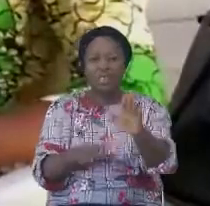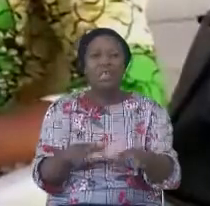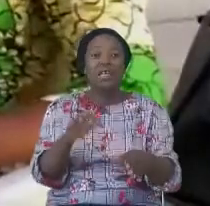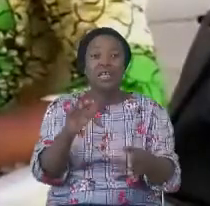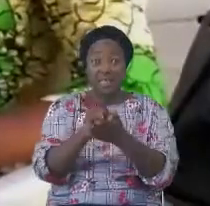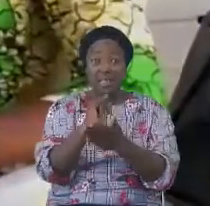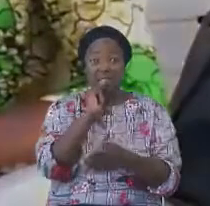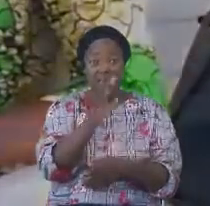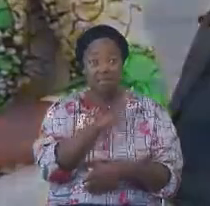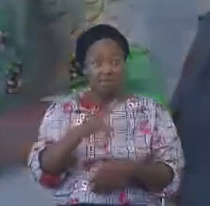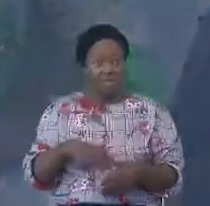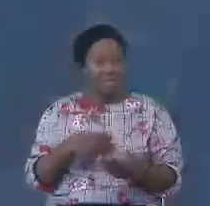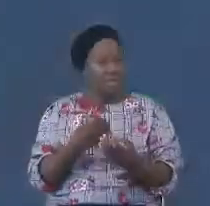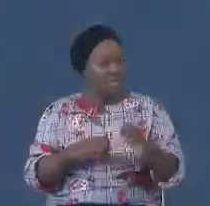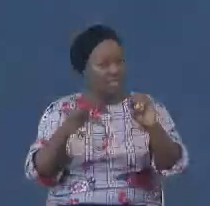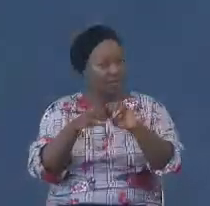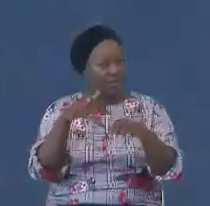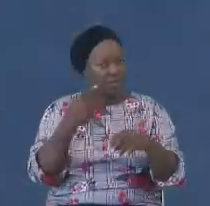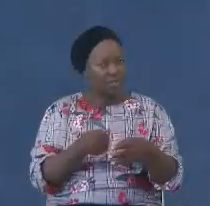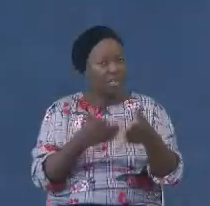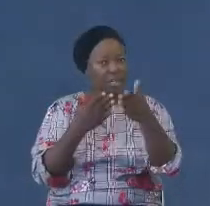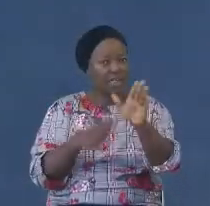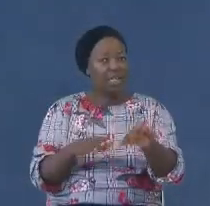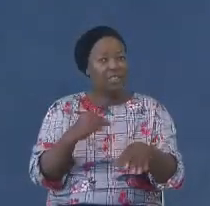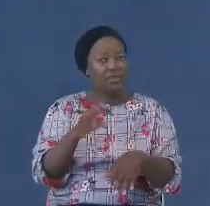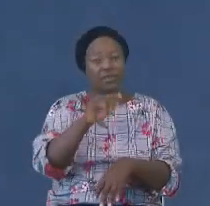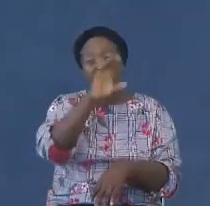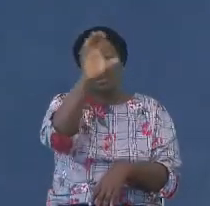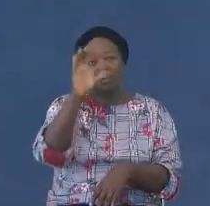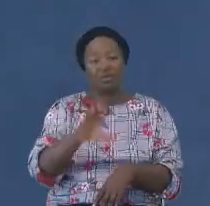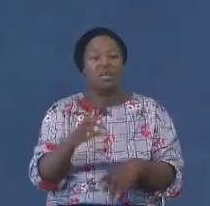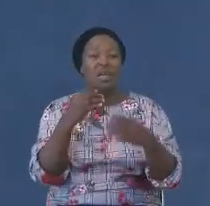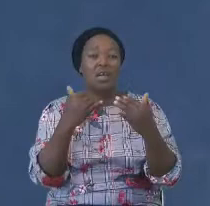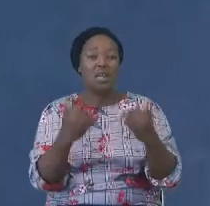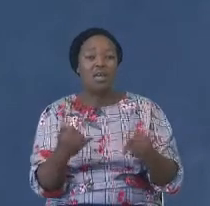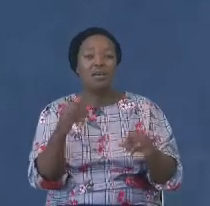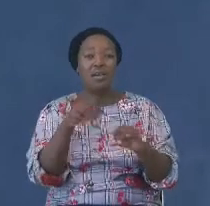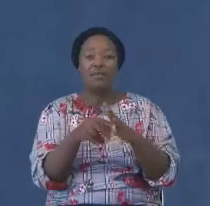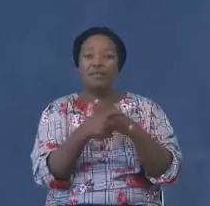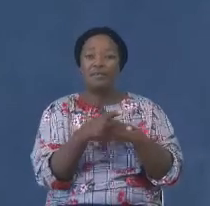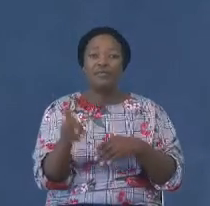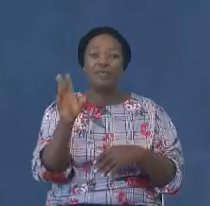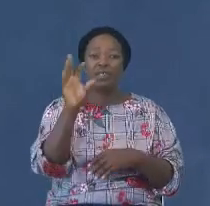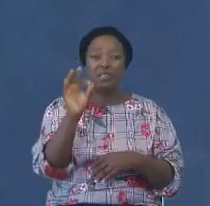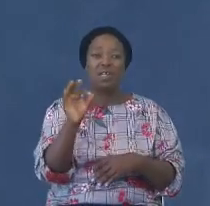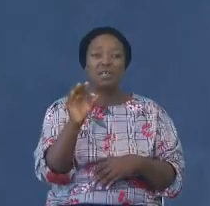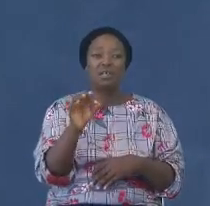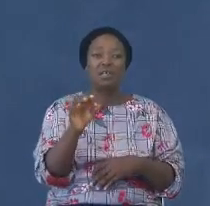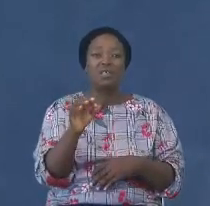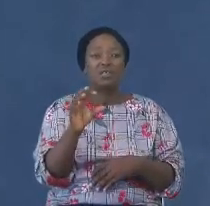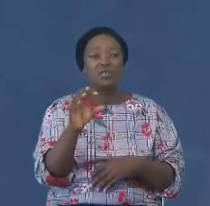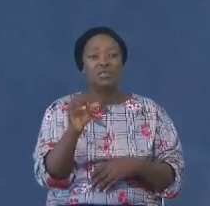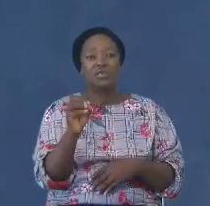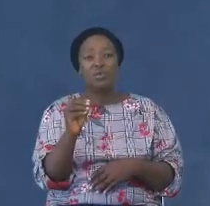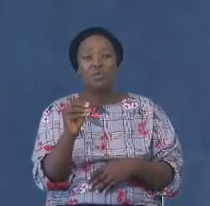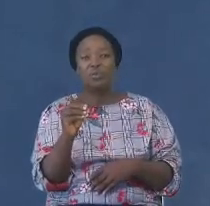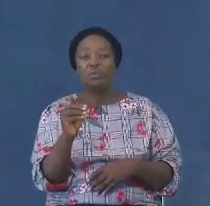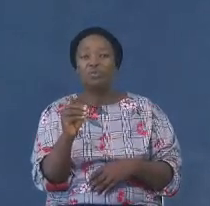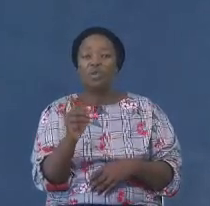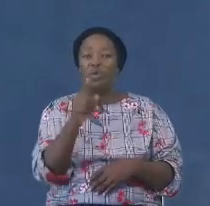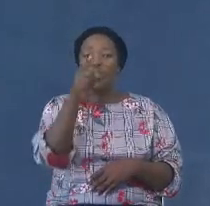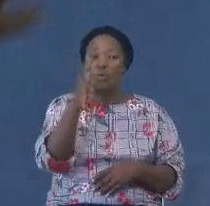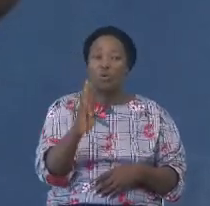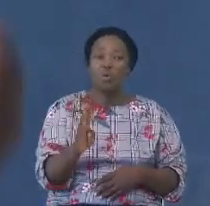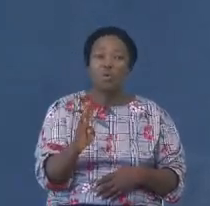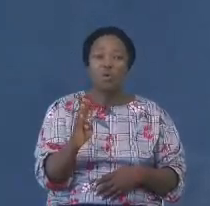became obedient unto death. That's Christ. Even the death of the cross. Now in verse